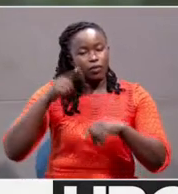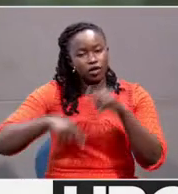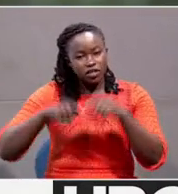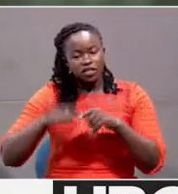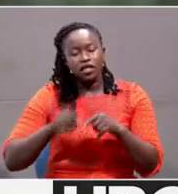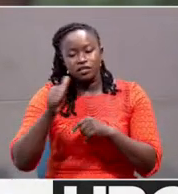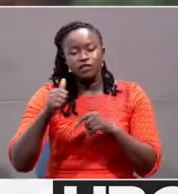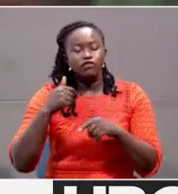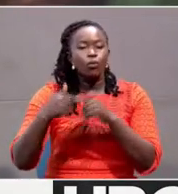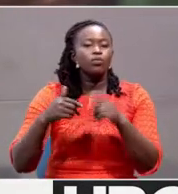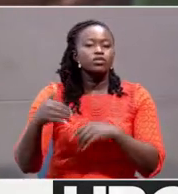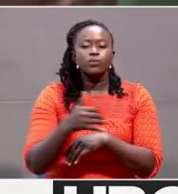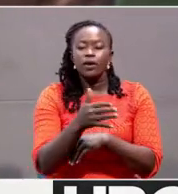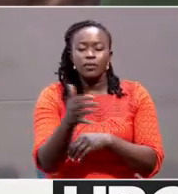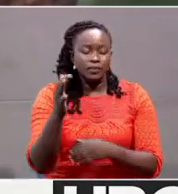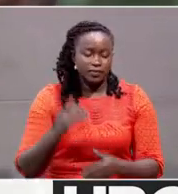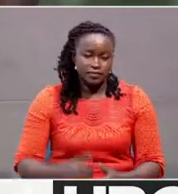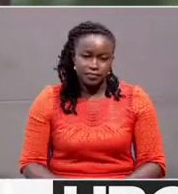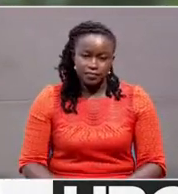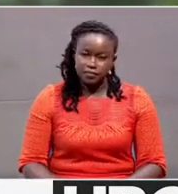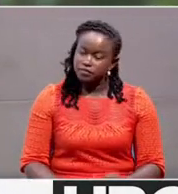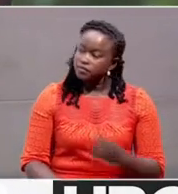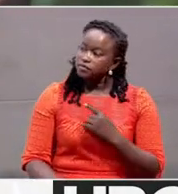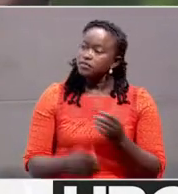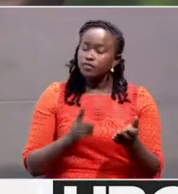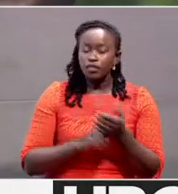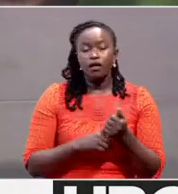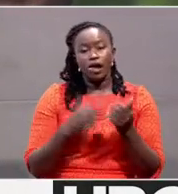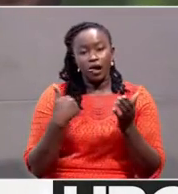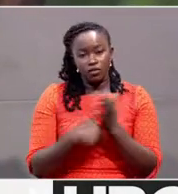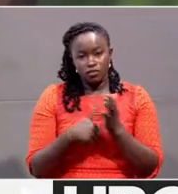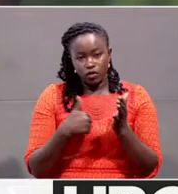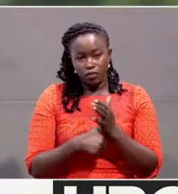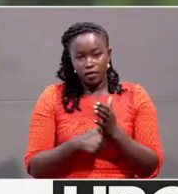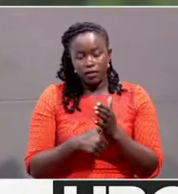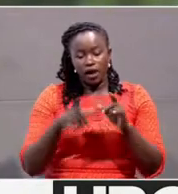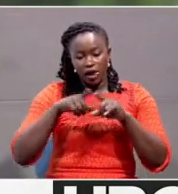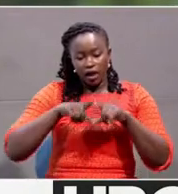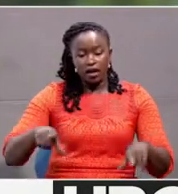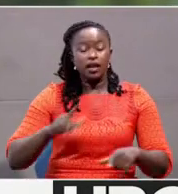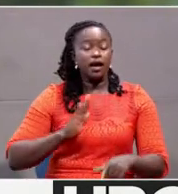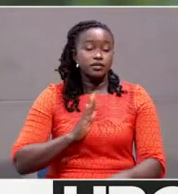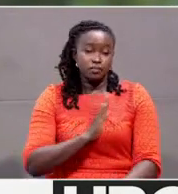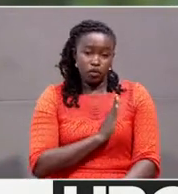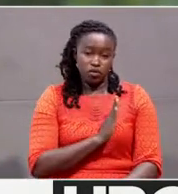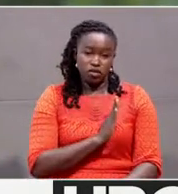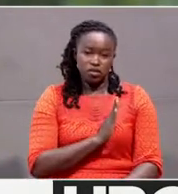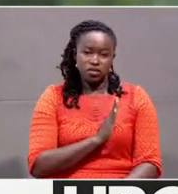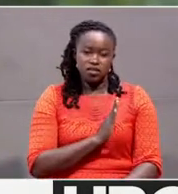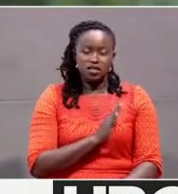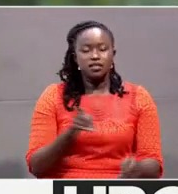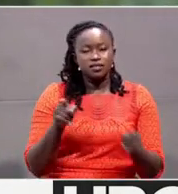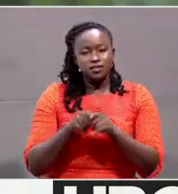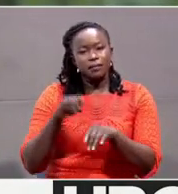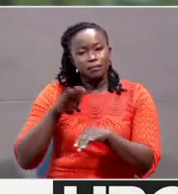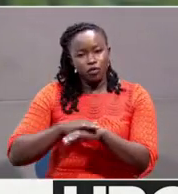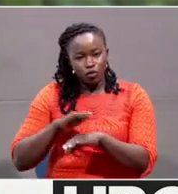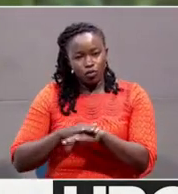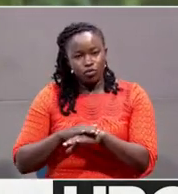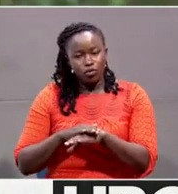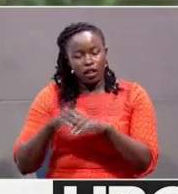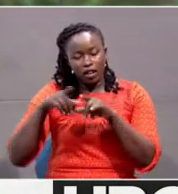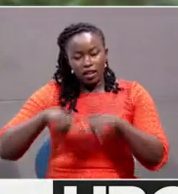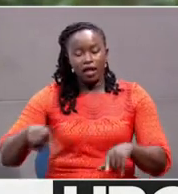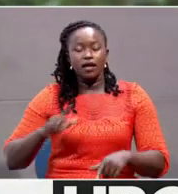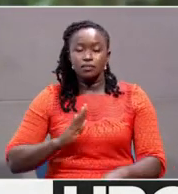bali obuzibwo twafuna wane sawa zino land body ya fe ne ye mukono